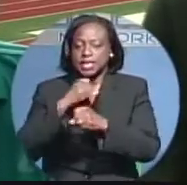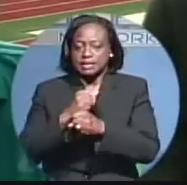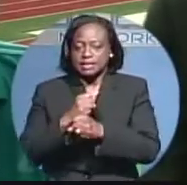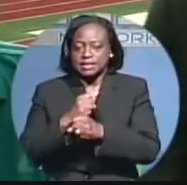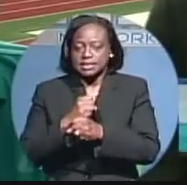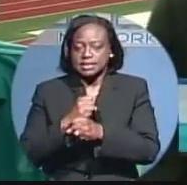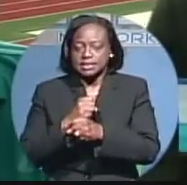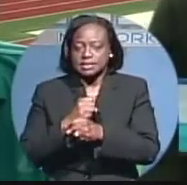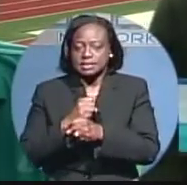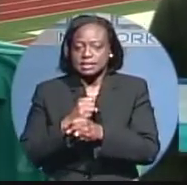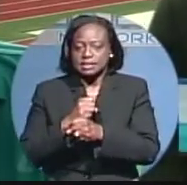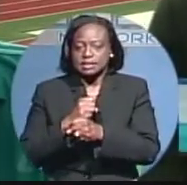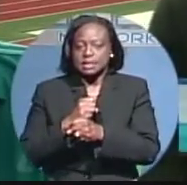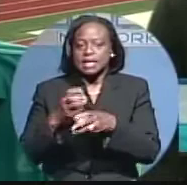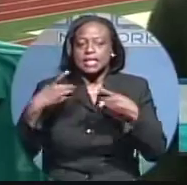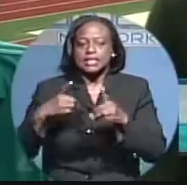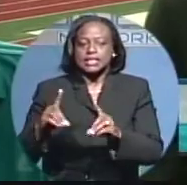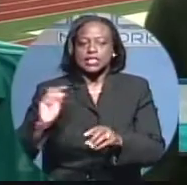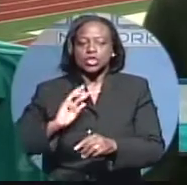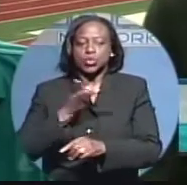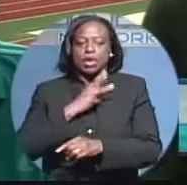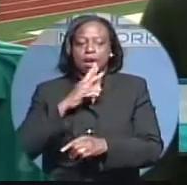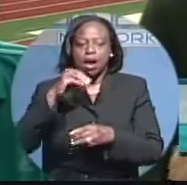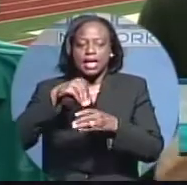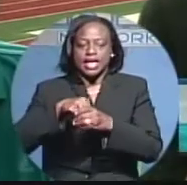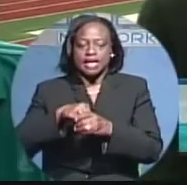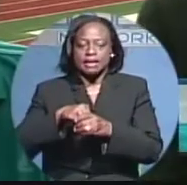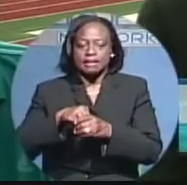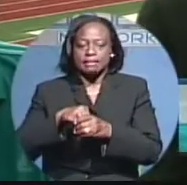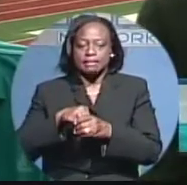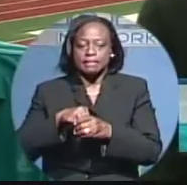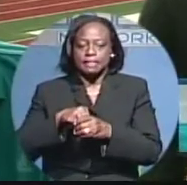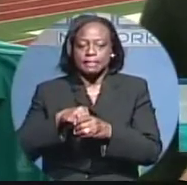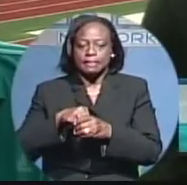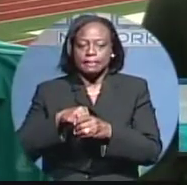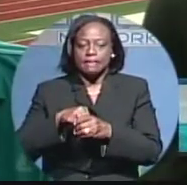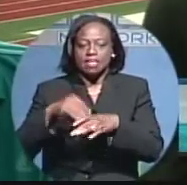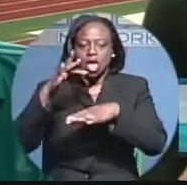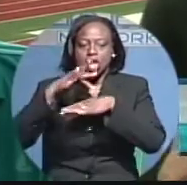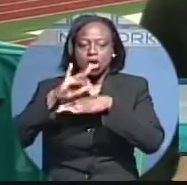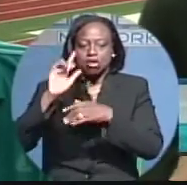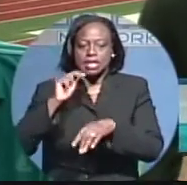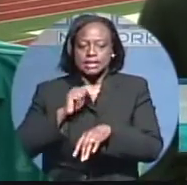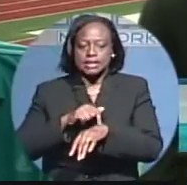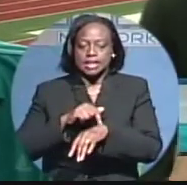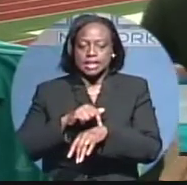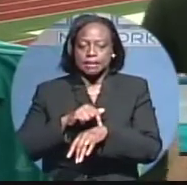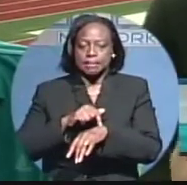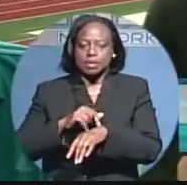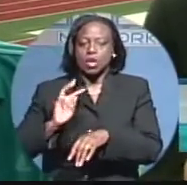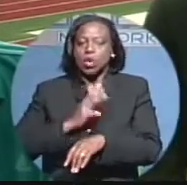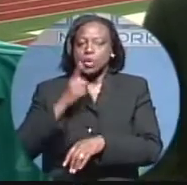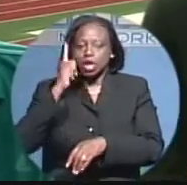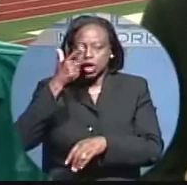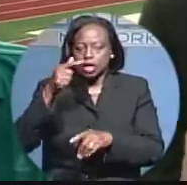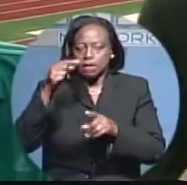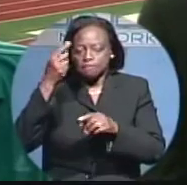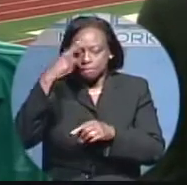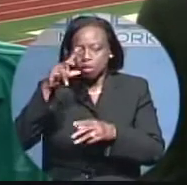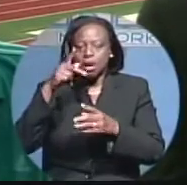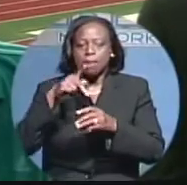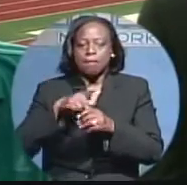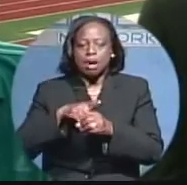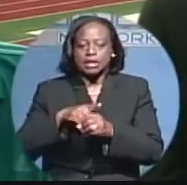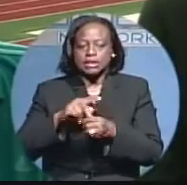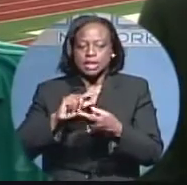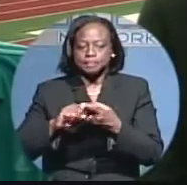said that, since we are in the pioneering time, in the early times, we're looking to find a partner which would